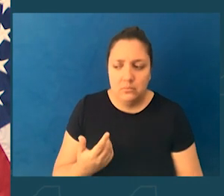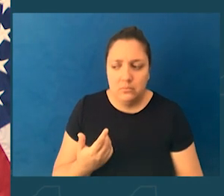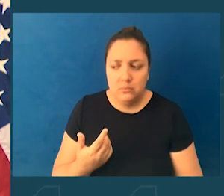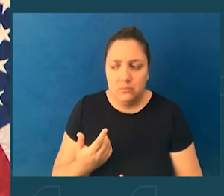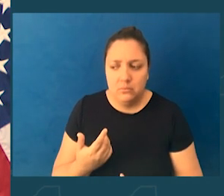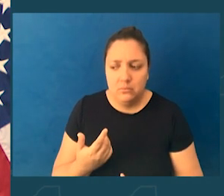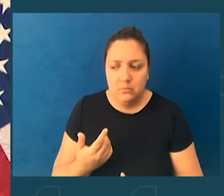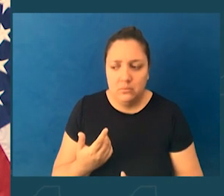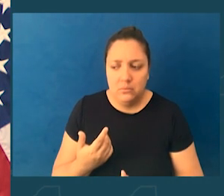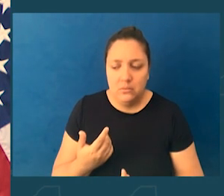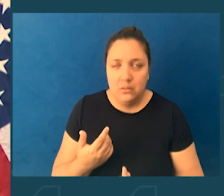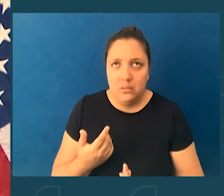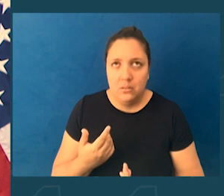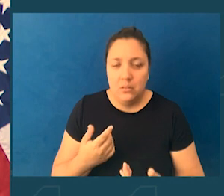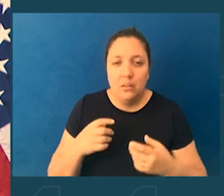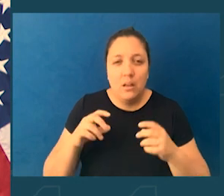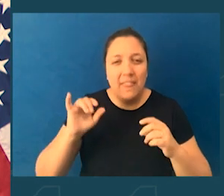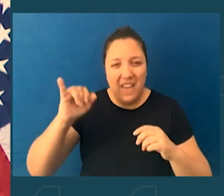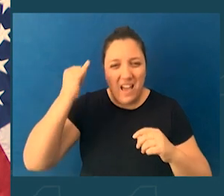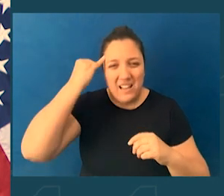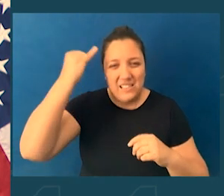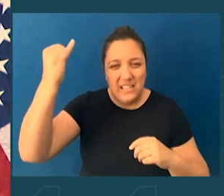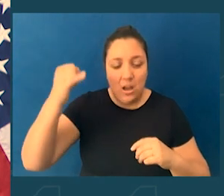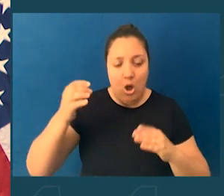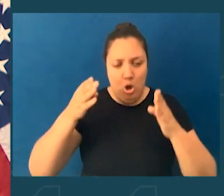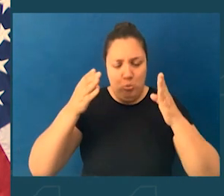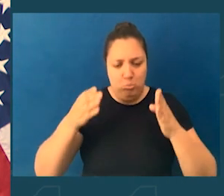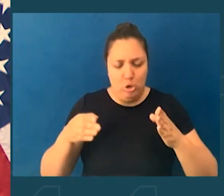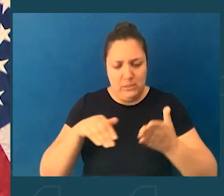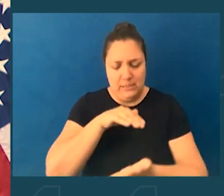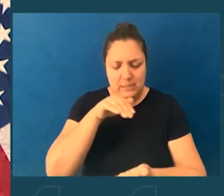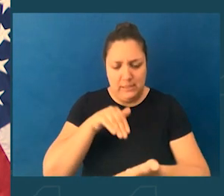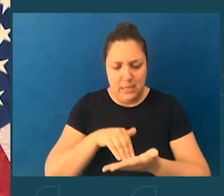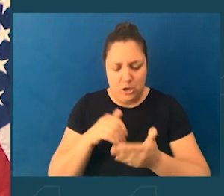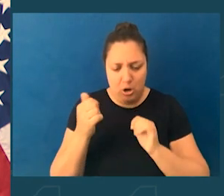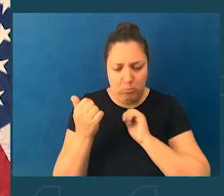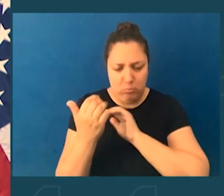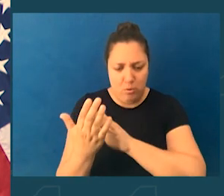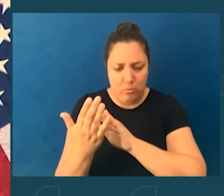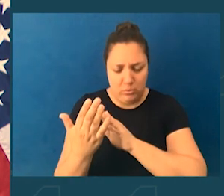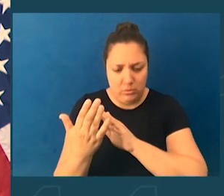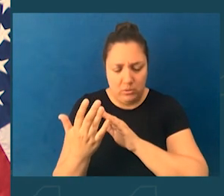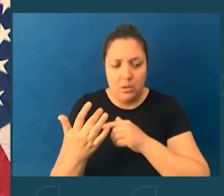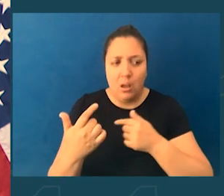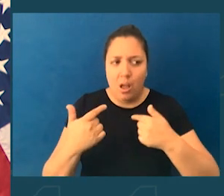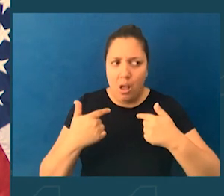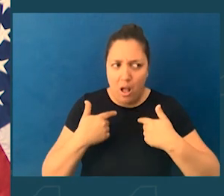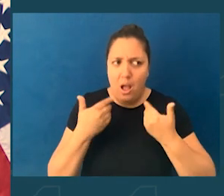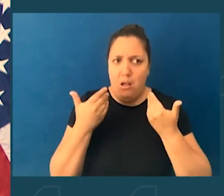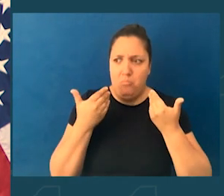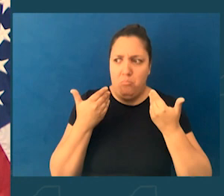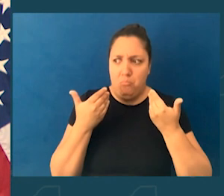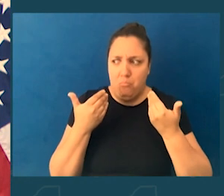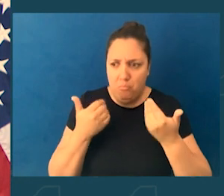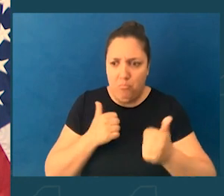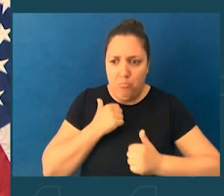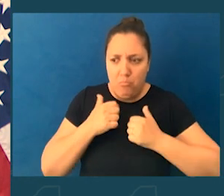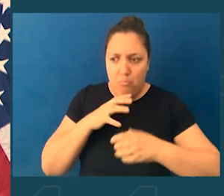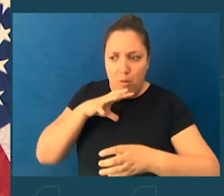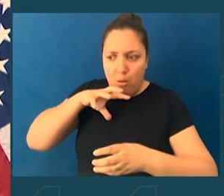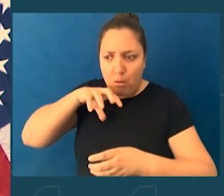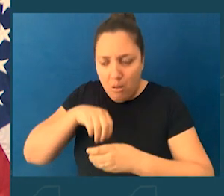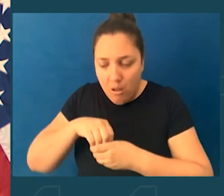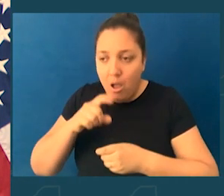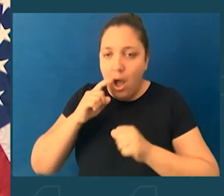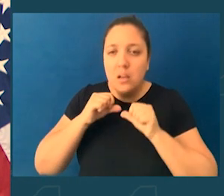person-centered approach meant, I had bought into a new paradigm. I continued to meet with my peer and traditional mental health providers, and